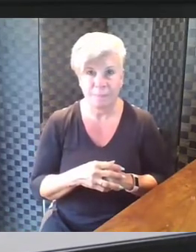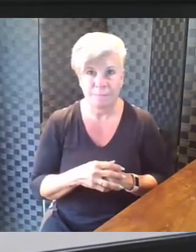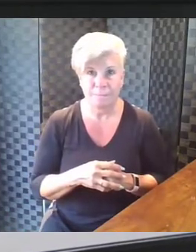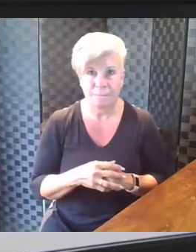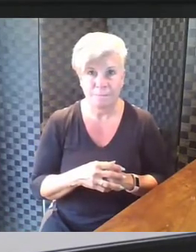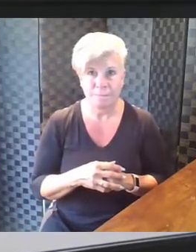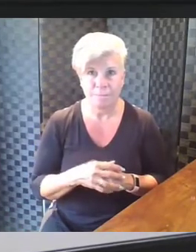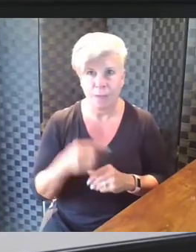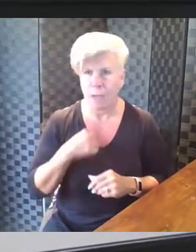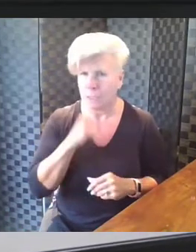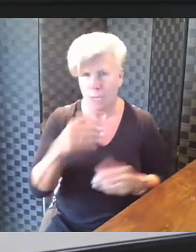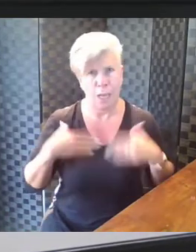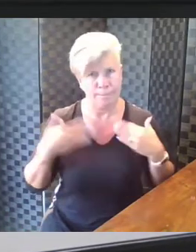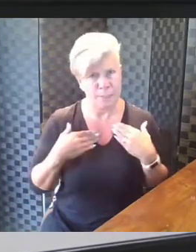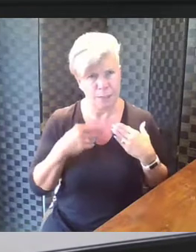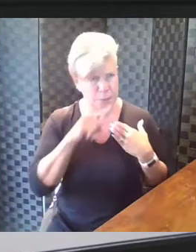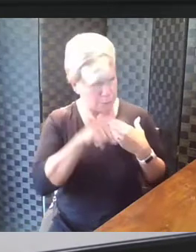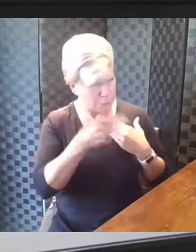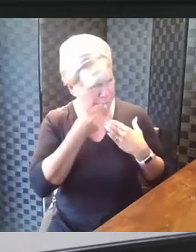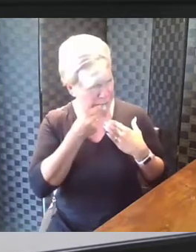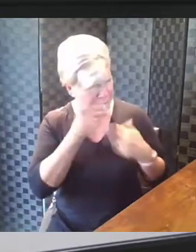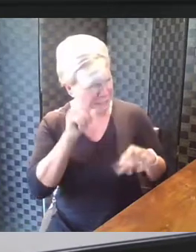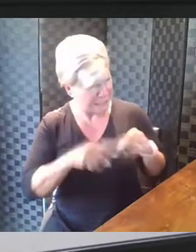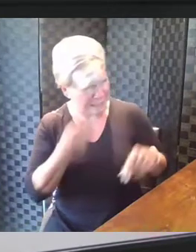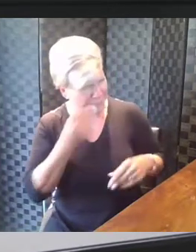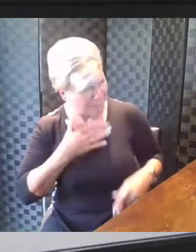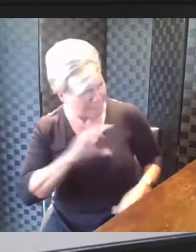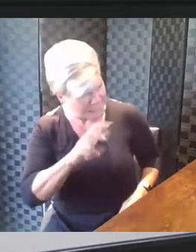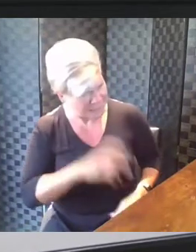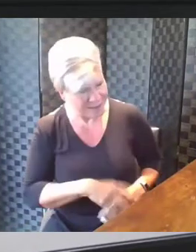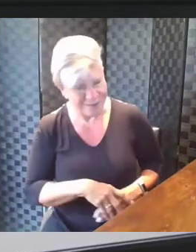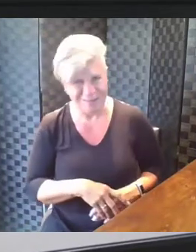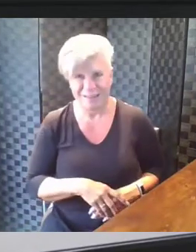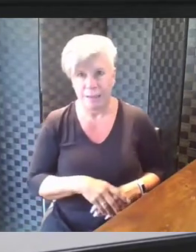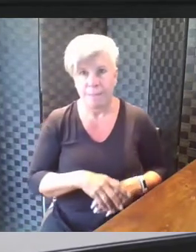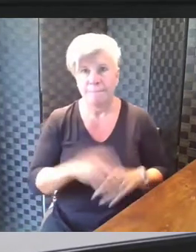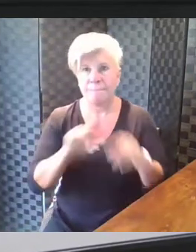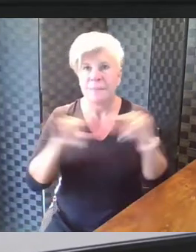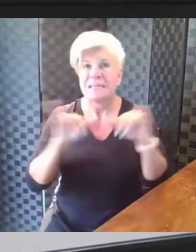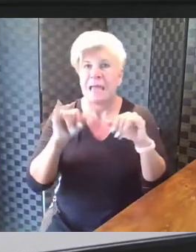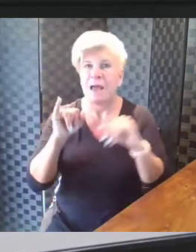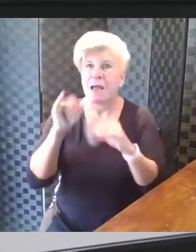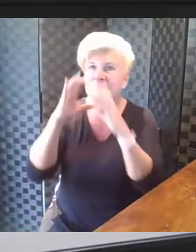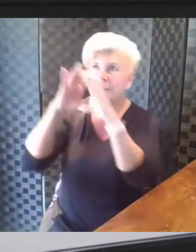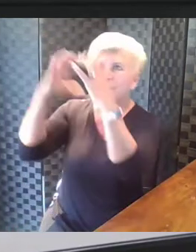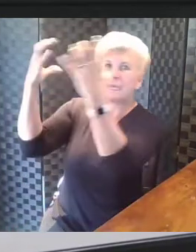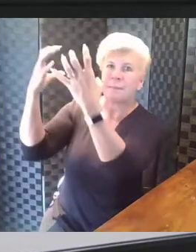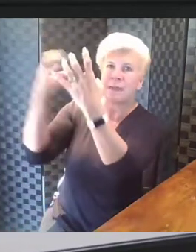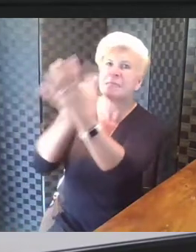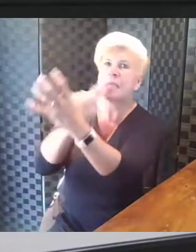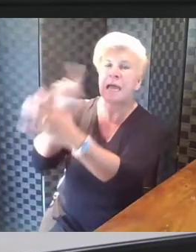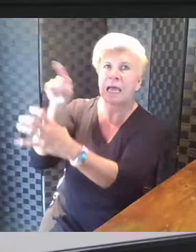I wasn't very happy. He can't have my pizza. But now I'm going to make sure I put my speaking bubble in. And what did I tell him?